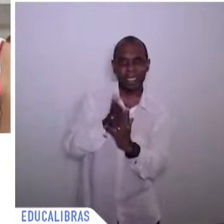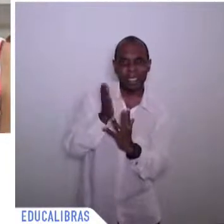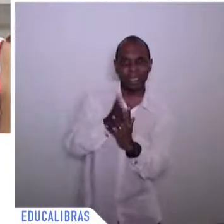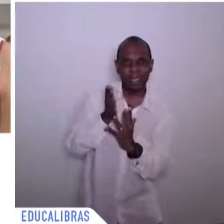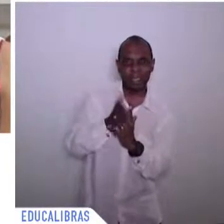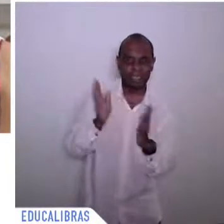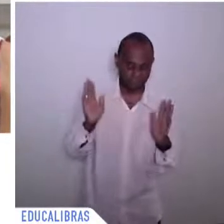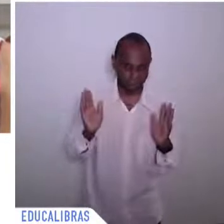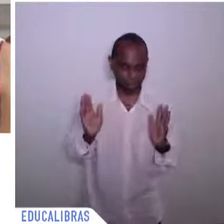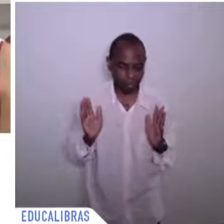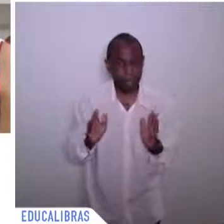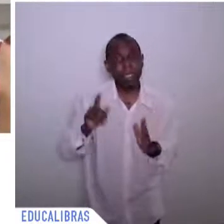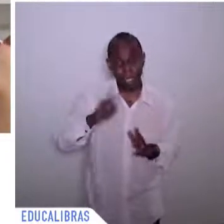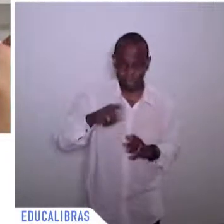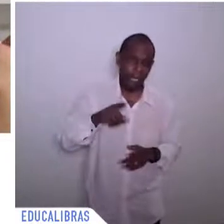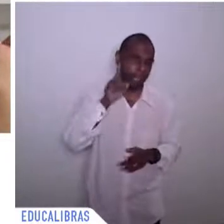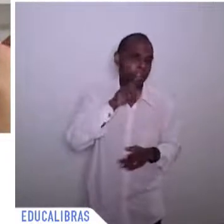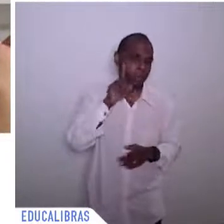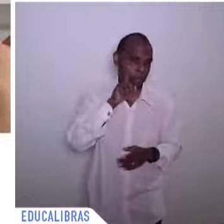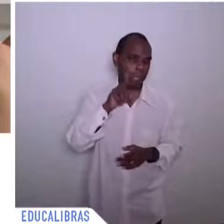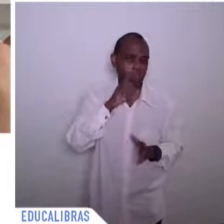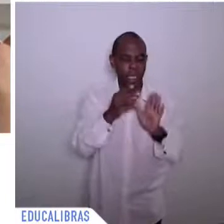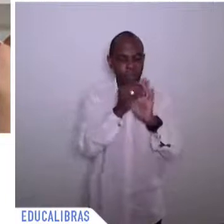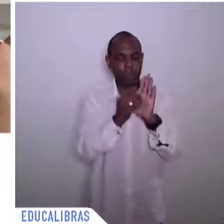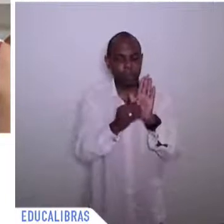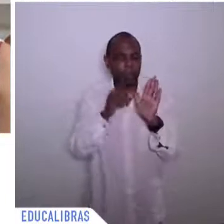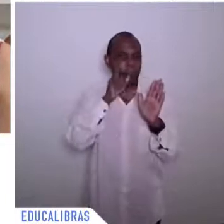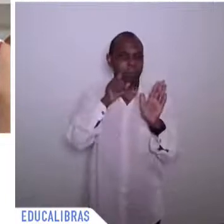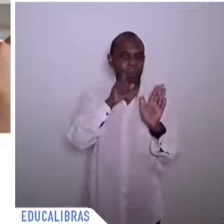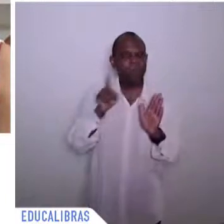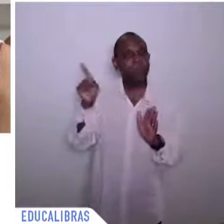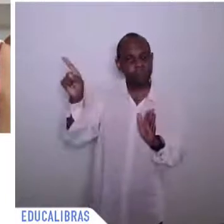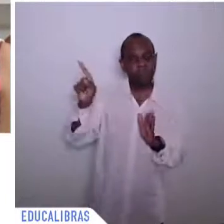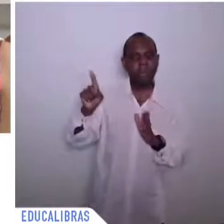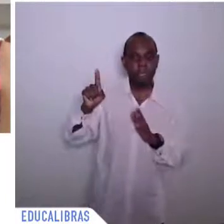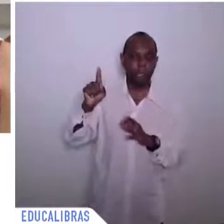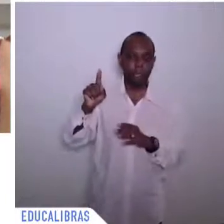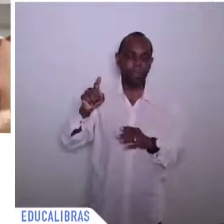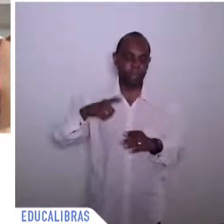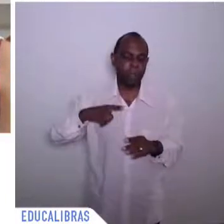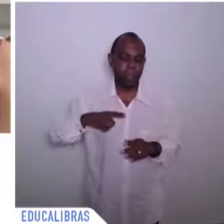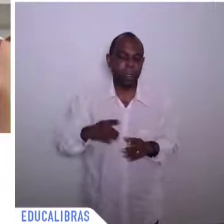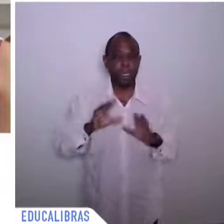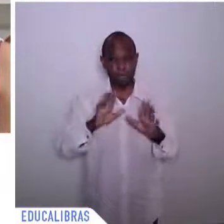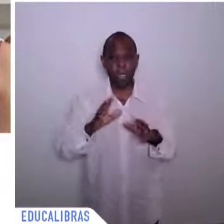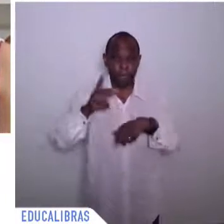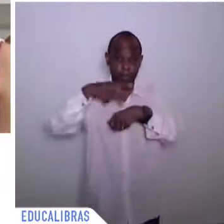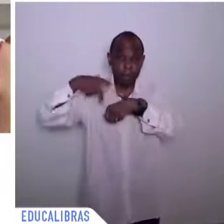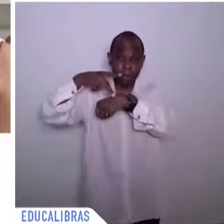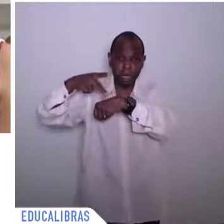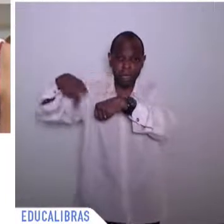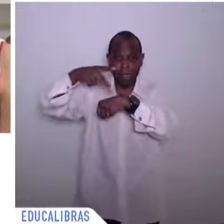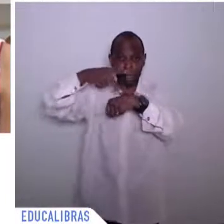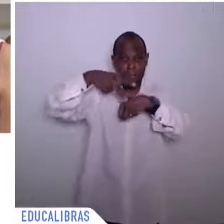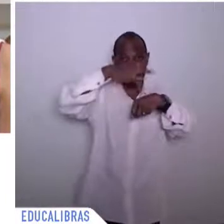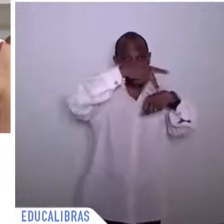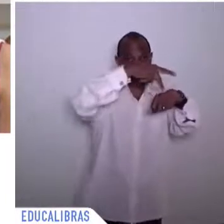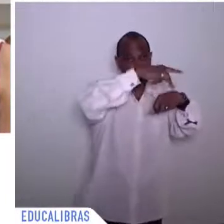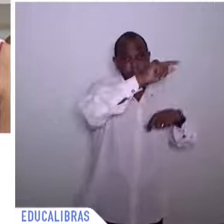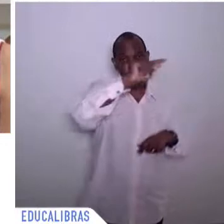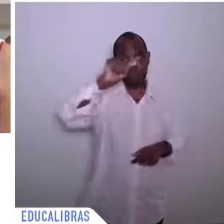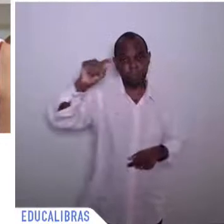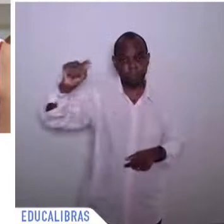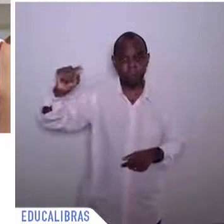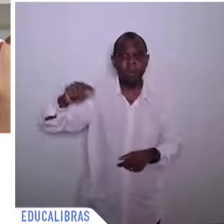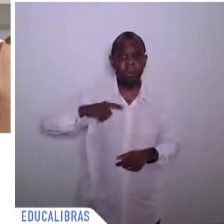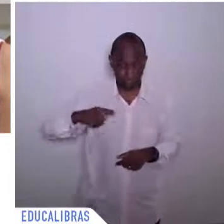this information. These data are is from the United States, but it reflects a situation that